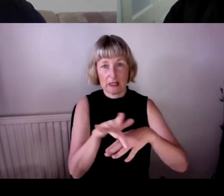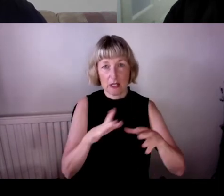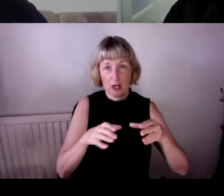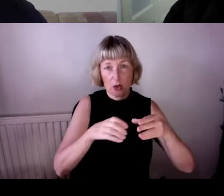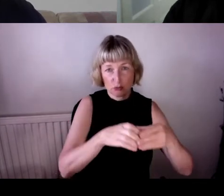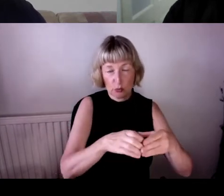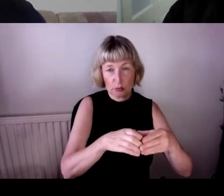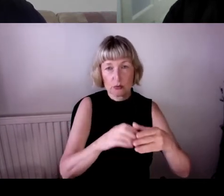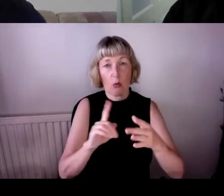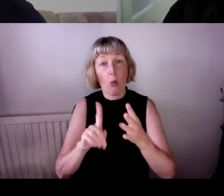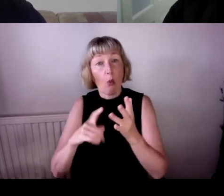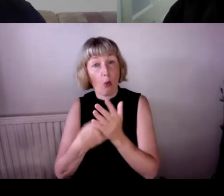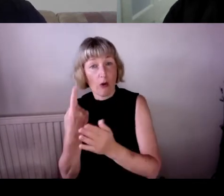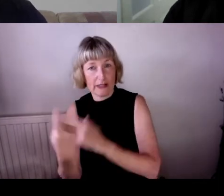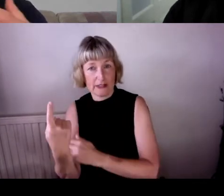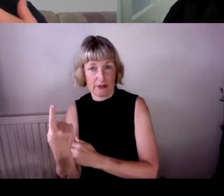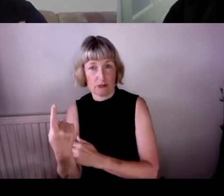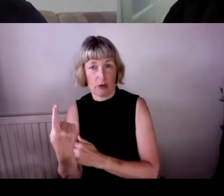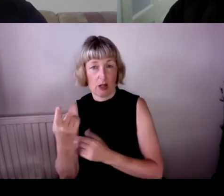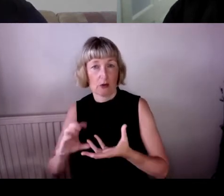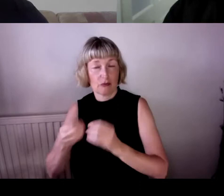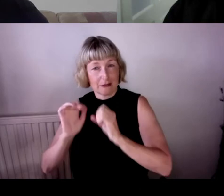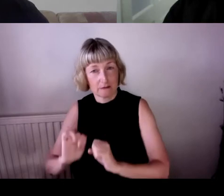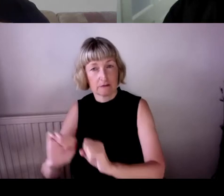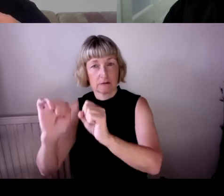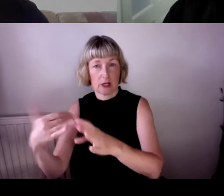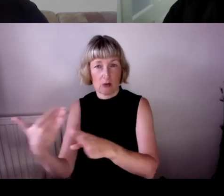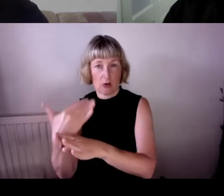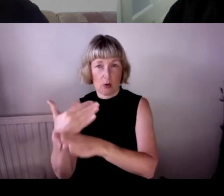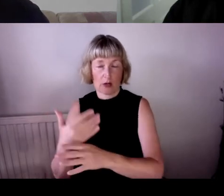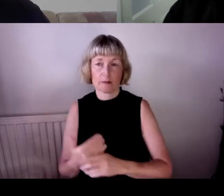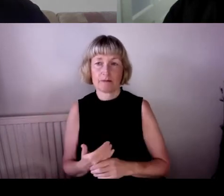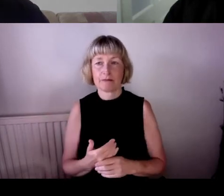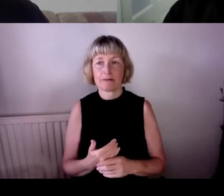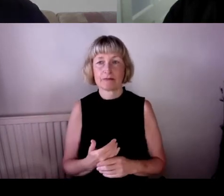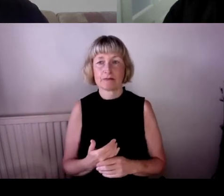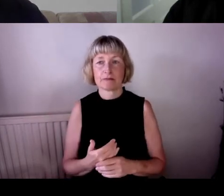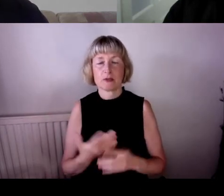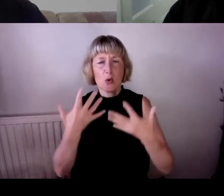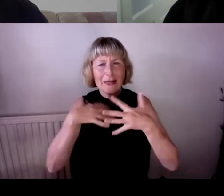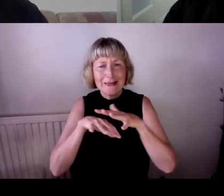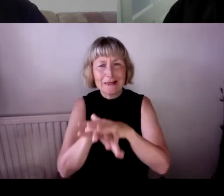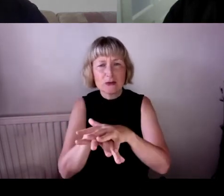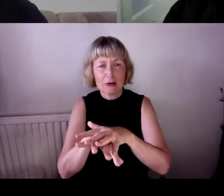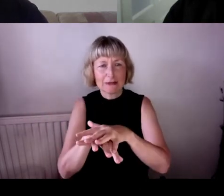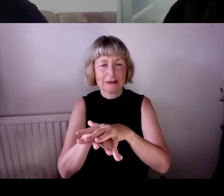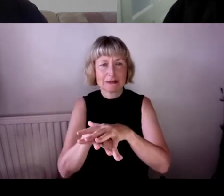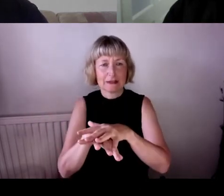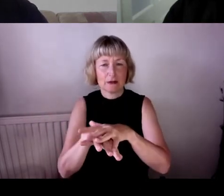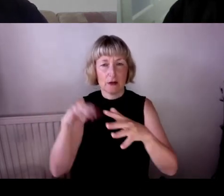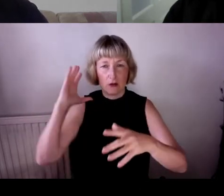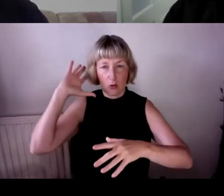and individuals who are putting themselves out there. And the idea of integrated theatre,